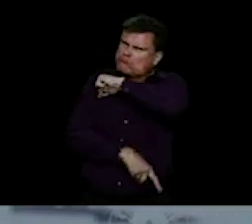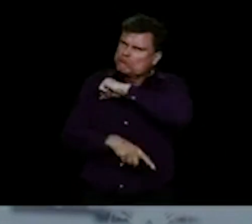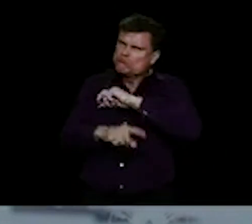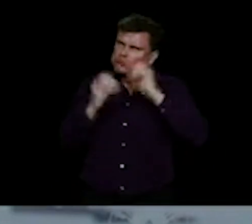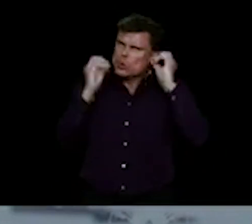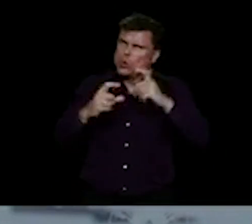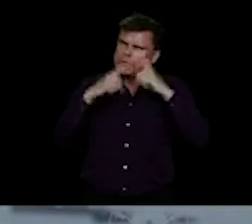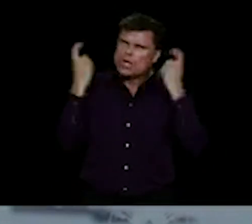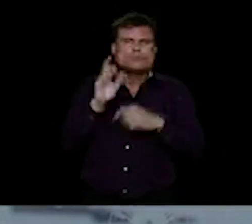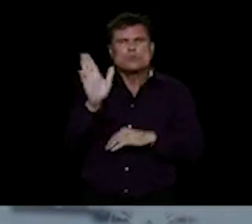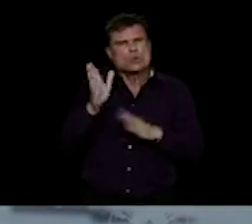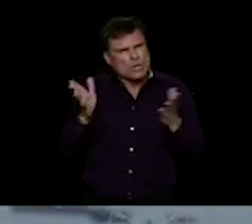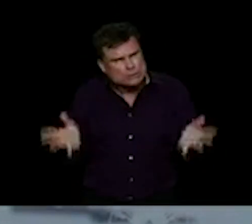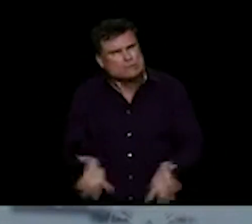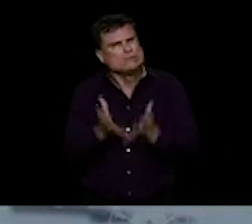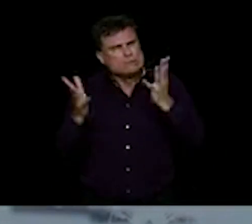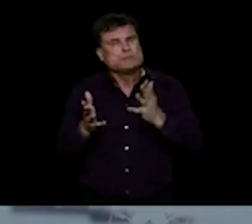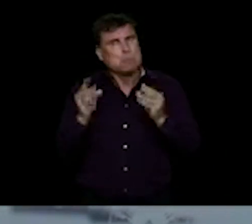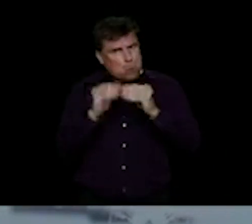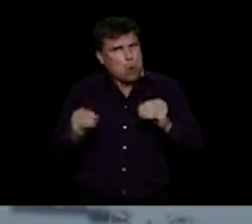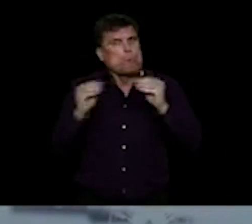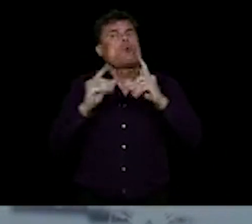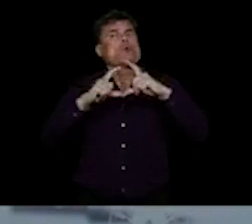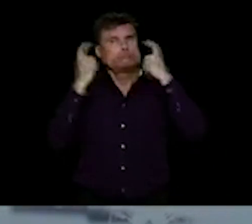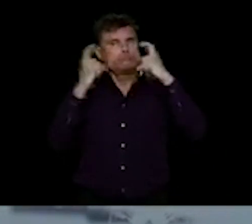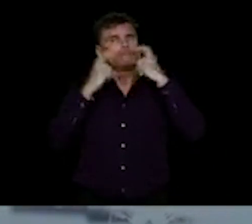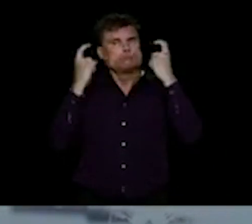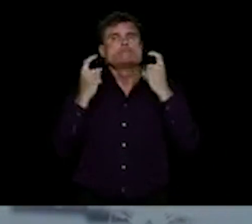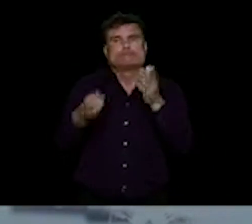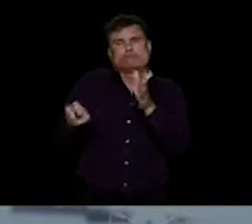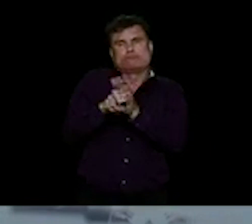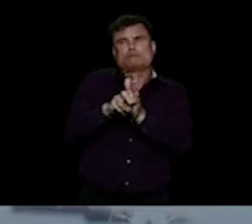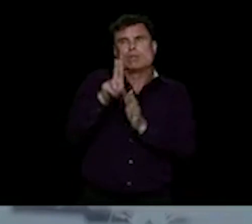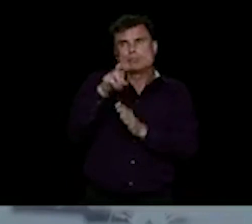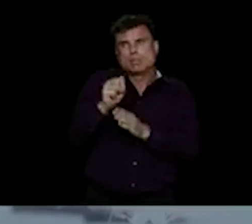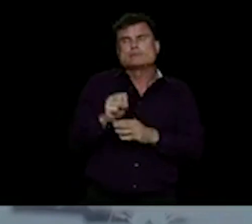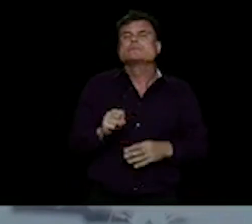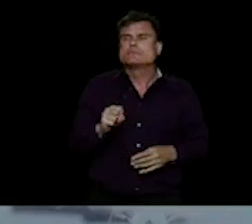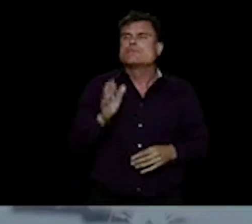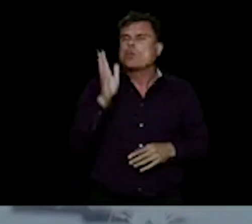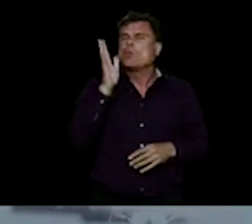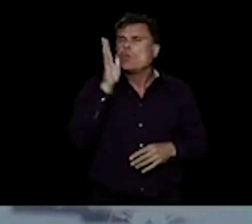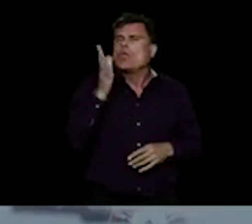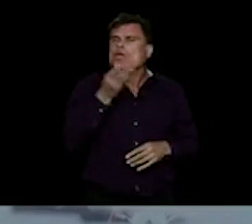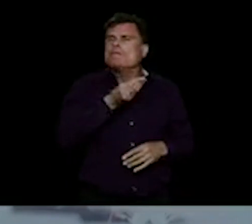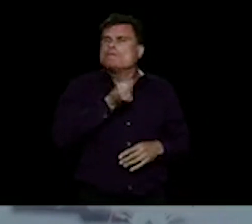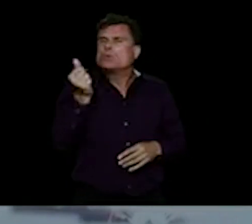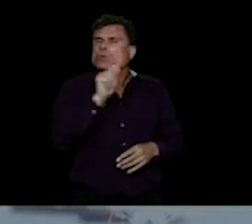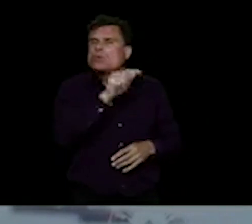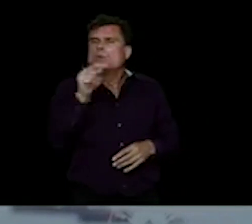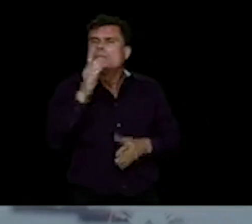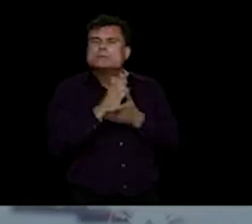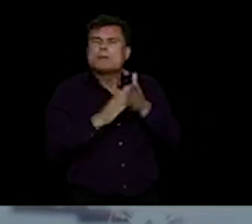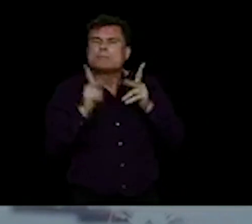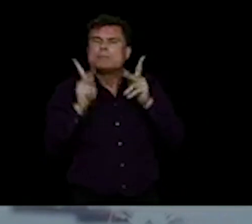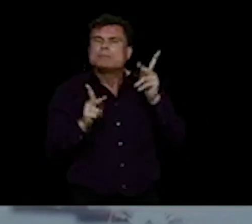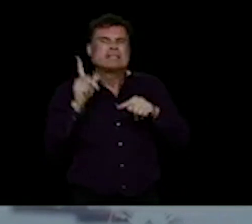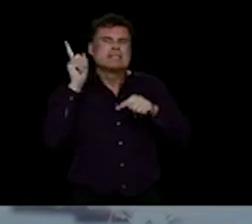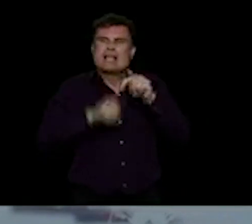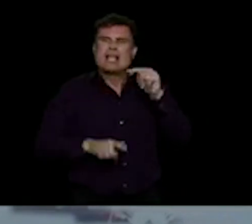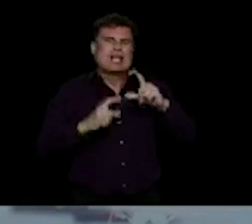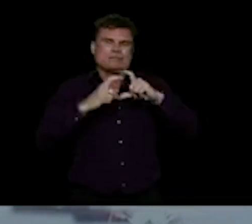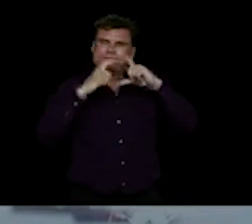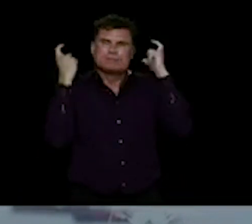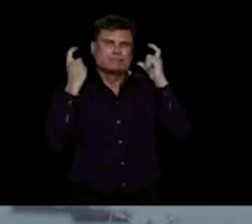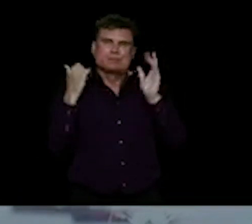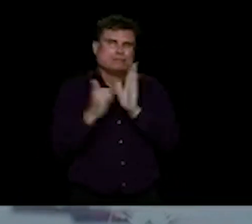transit now, if we can, and make allowances for those small number of people who have challenges with wearing a mask. In